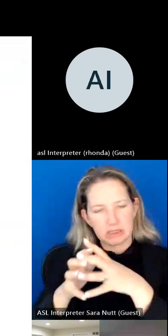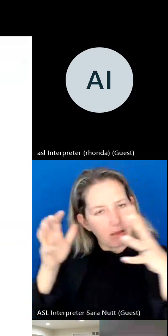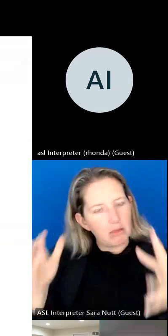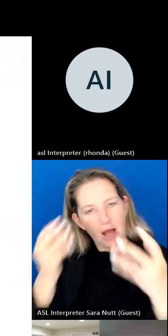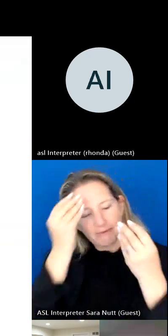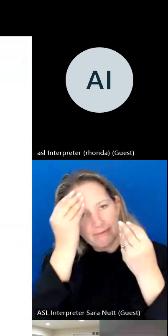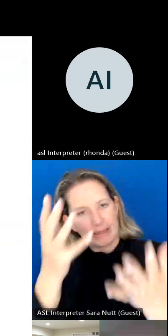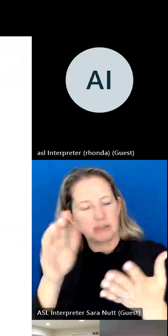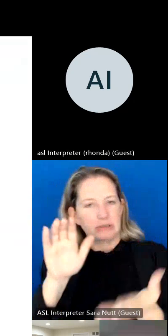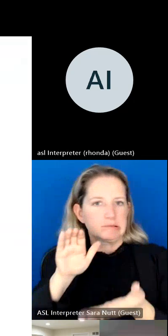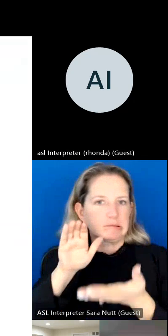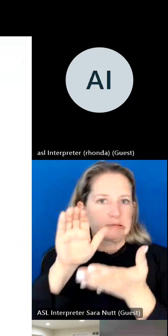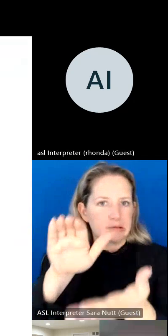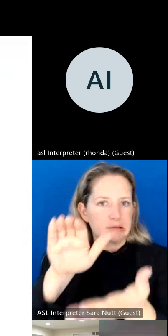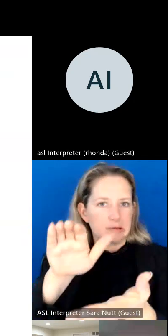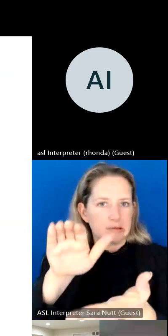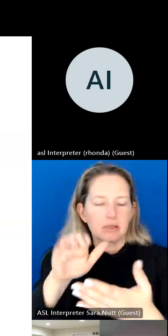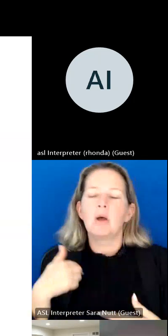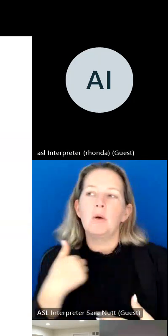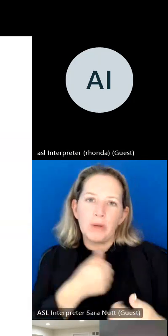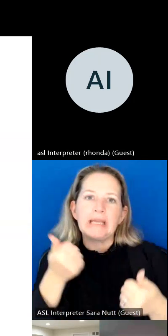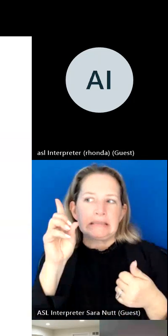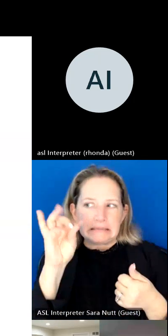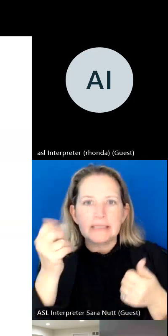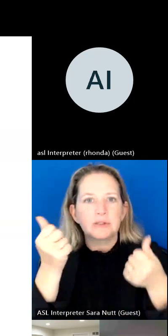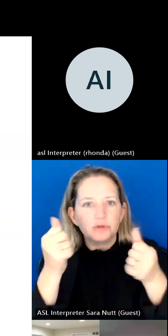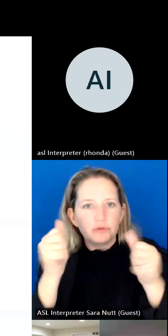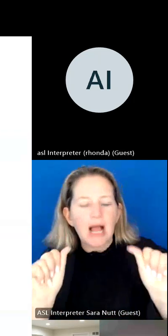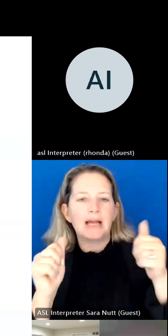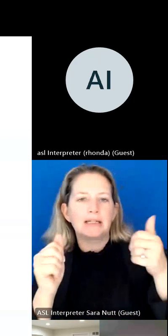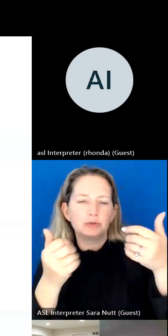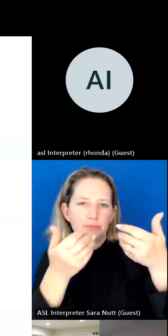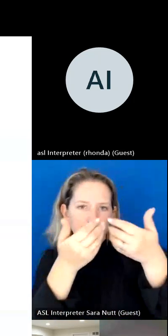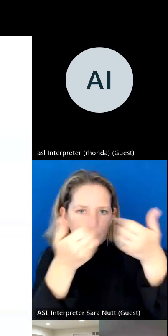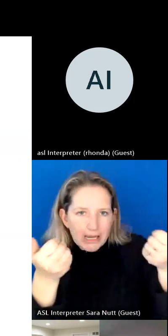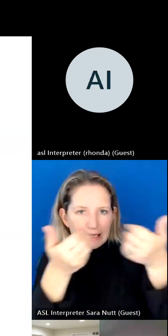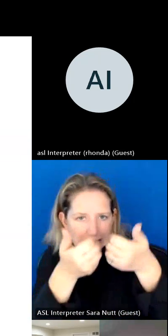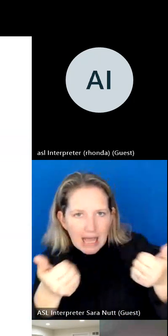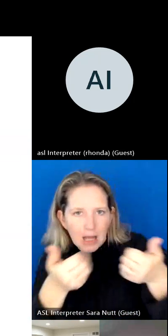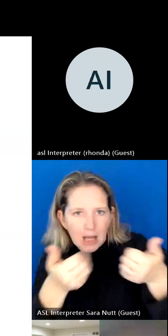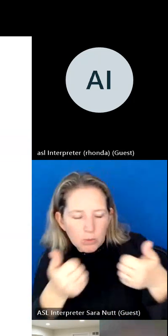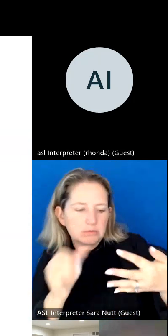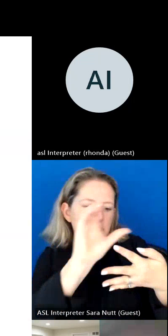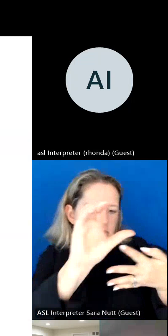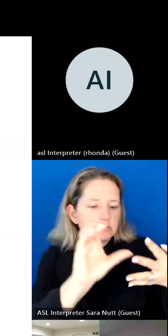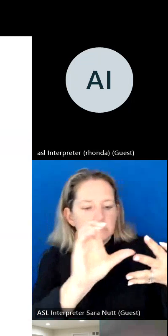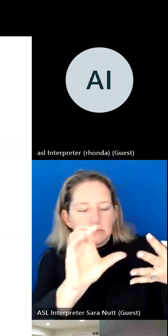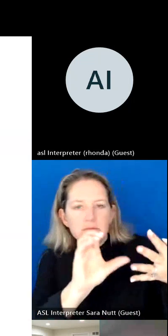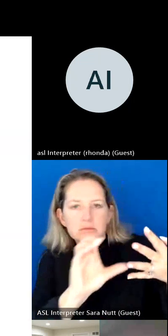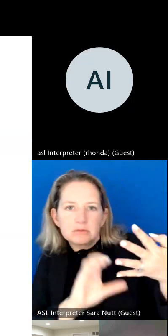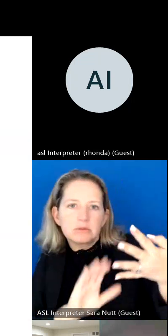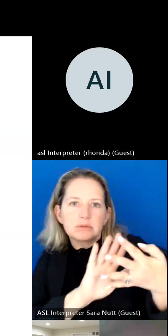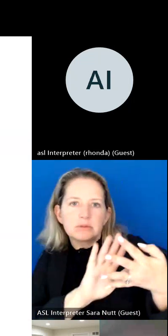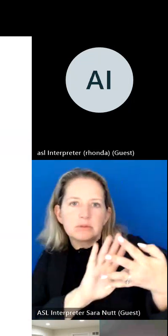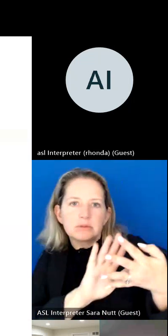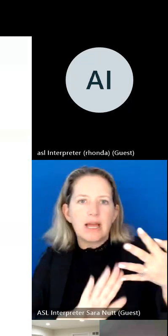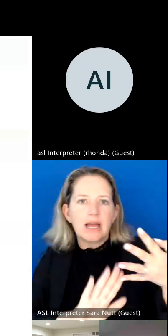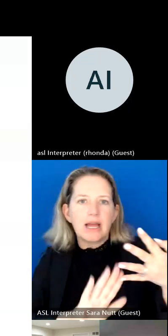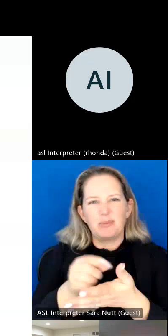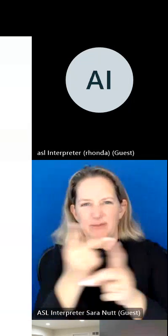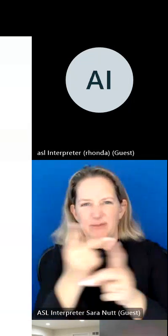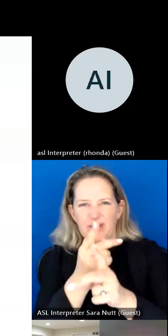we tried to break it down, and at least point you in the direction, but you can figure it out.